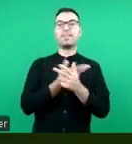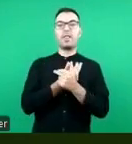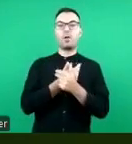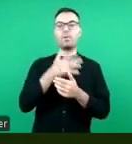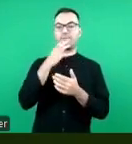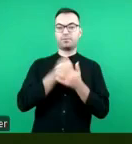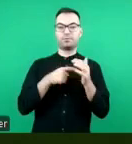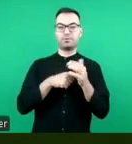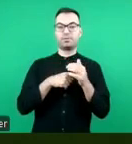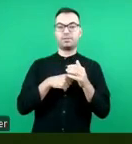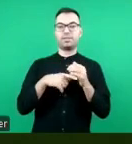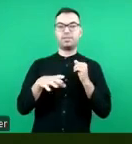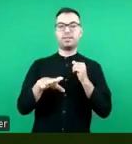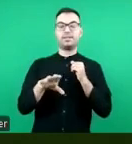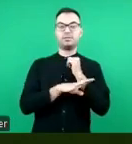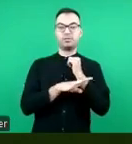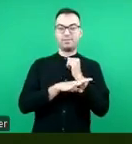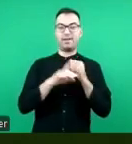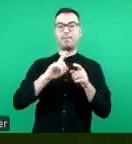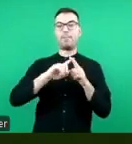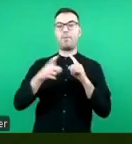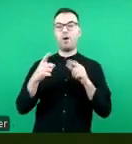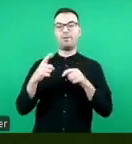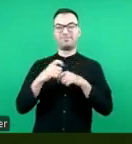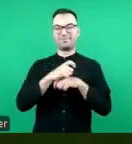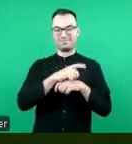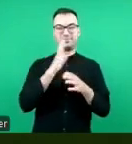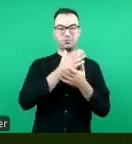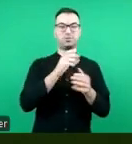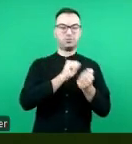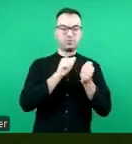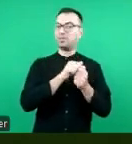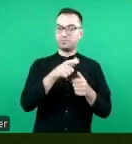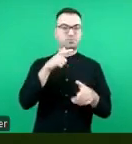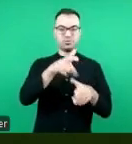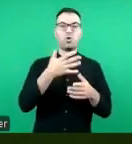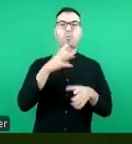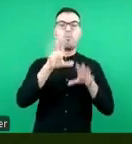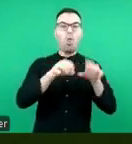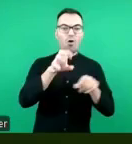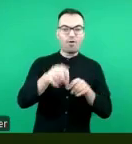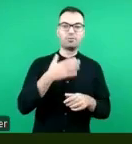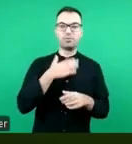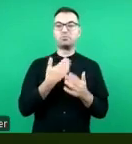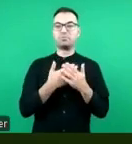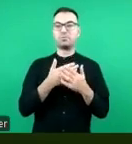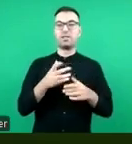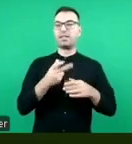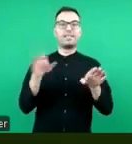bark beetle areas for hunting quite a lot, and not the super dense forests, because those species are